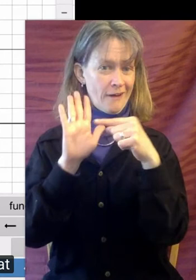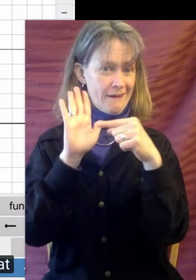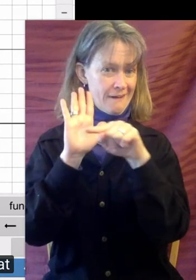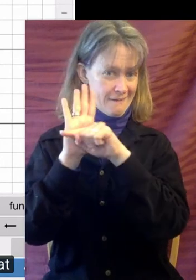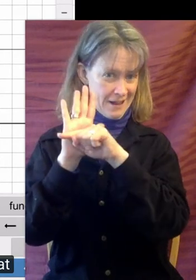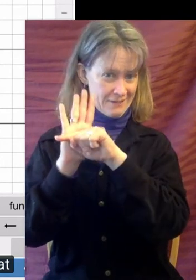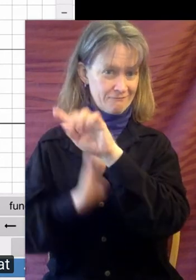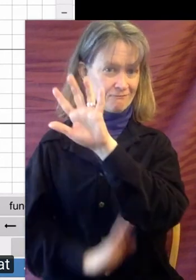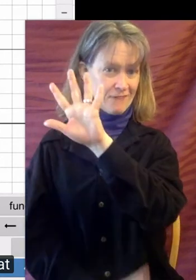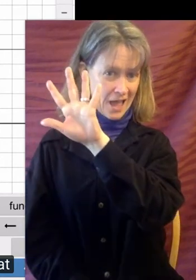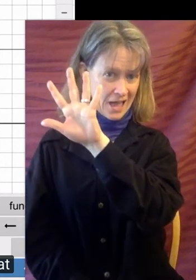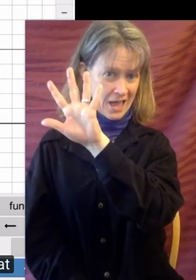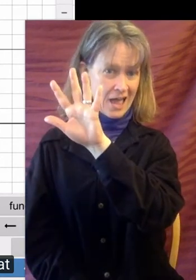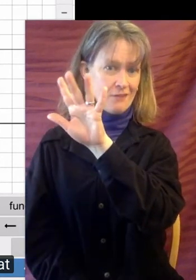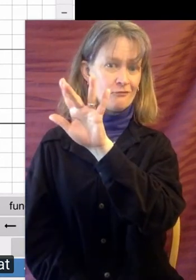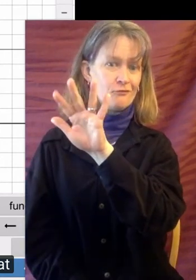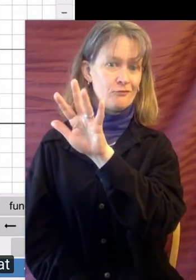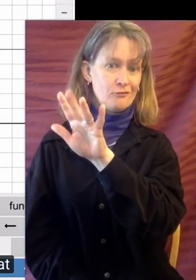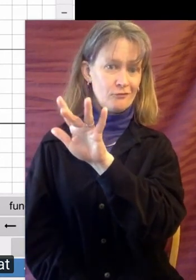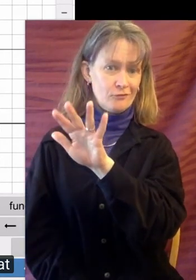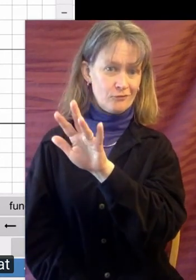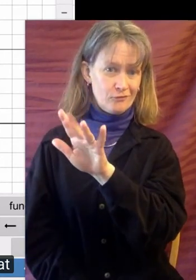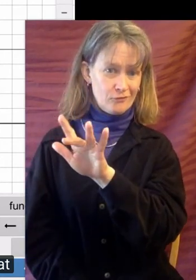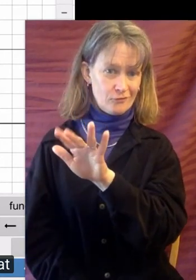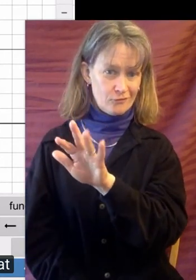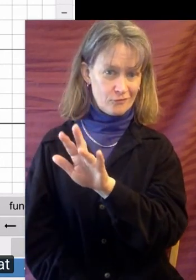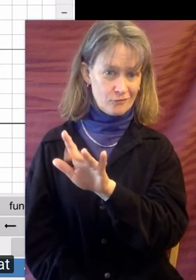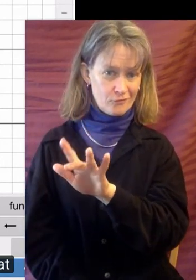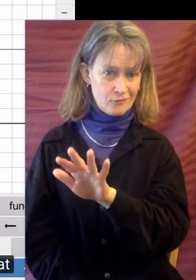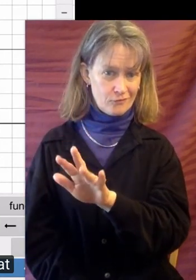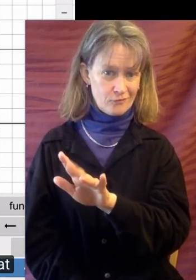negative 4, negative 3,